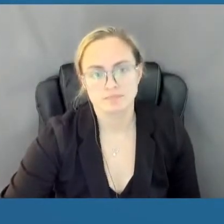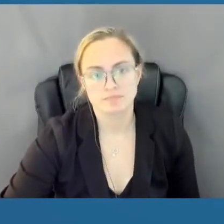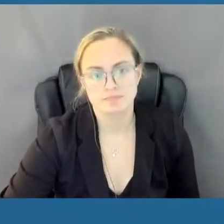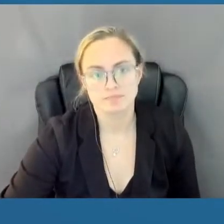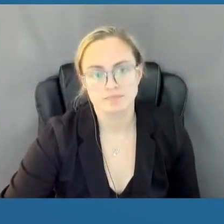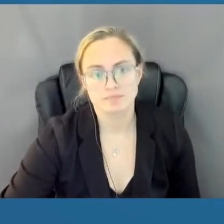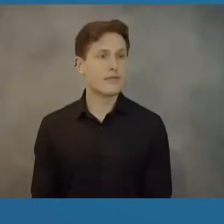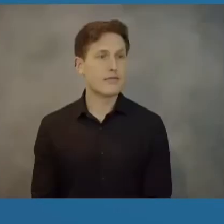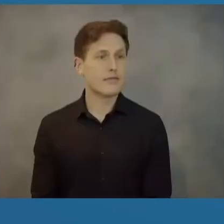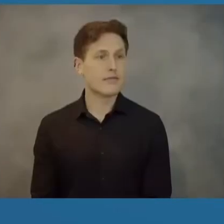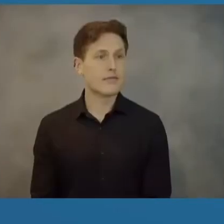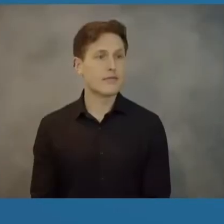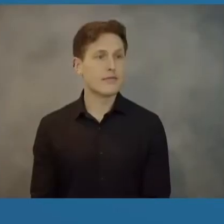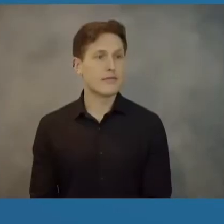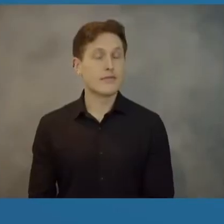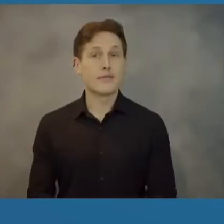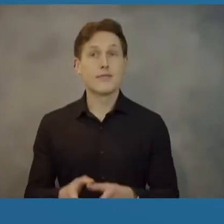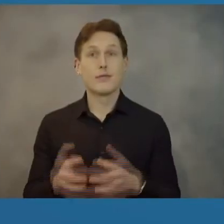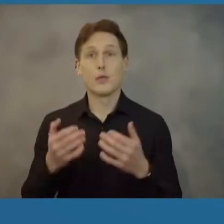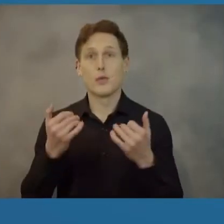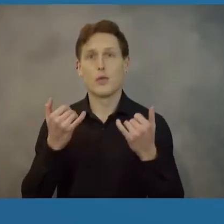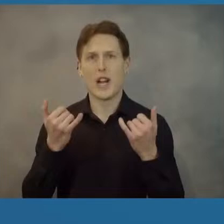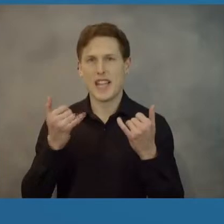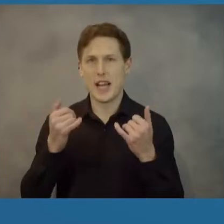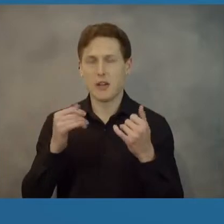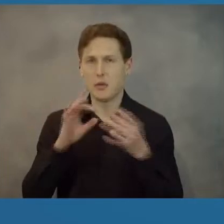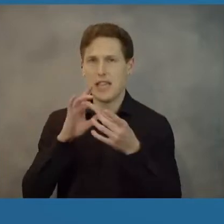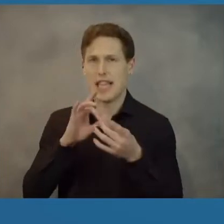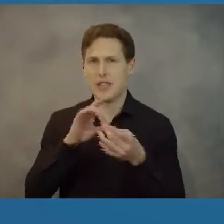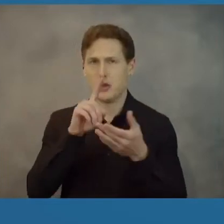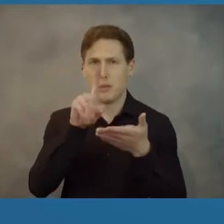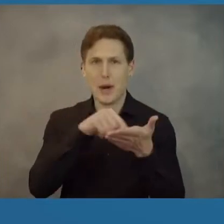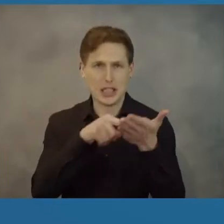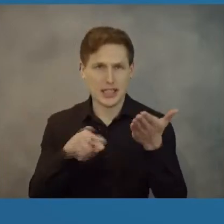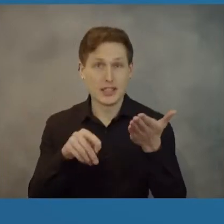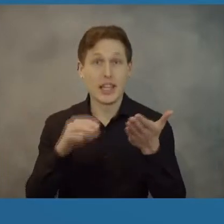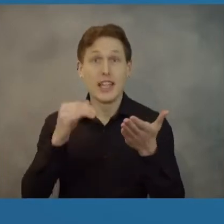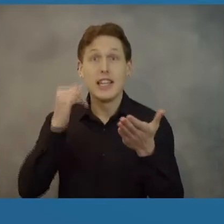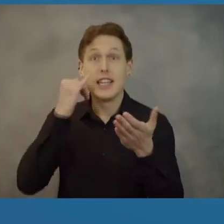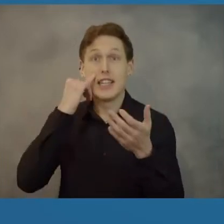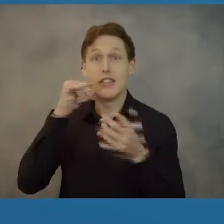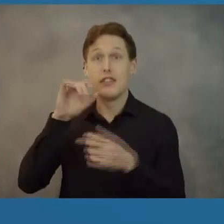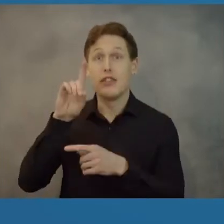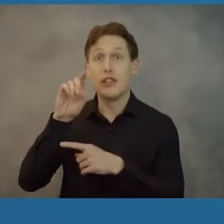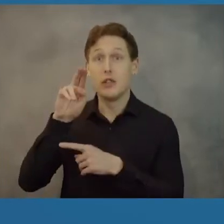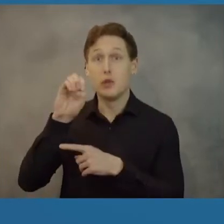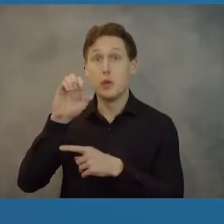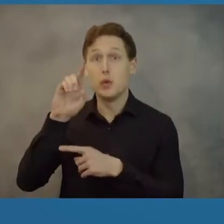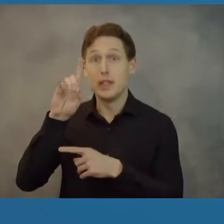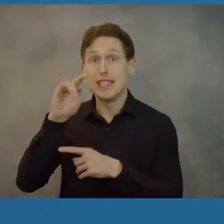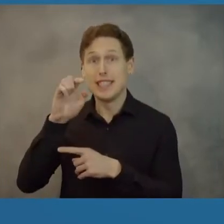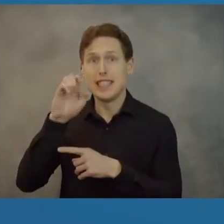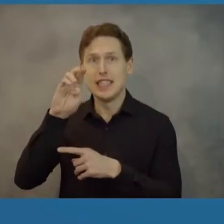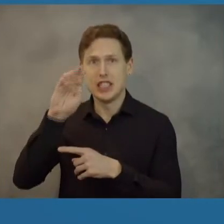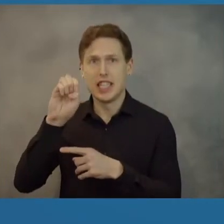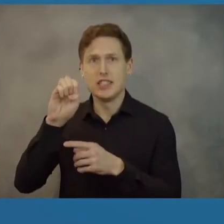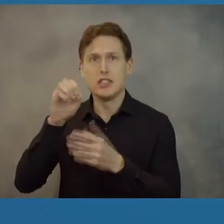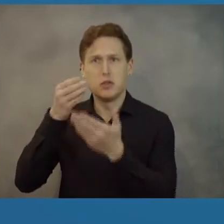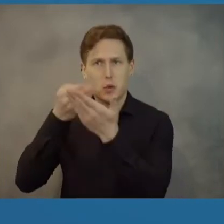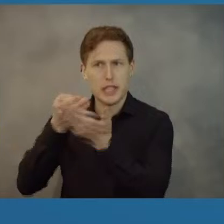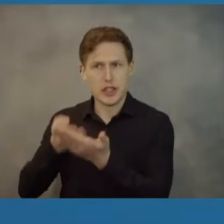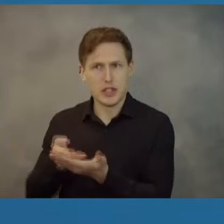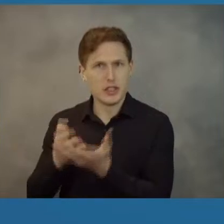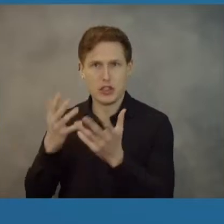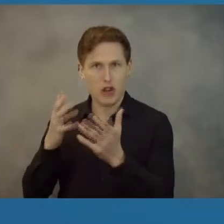if due diligence is found to be had and good faith was found to be had, in theory, those should